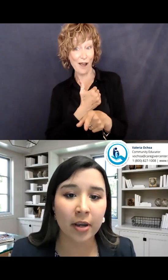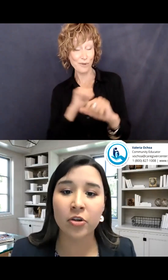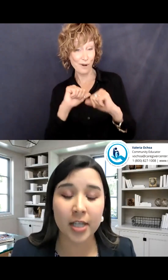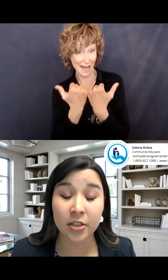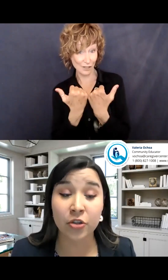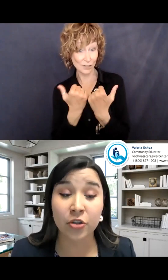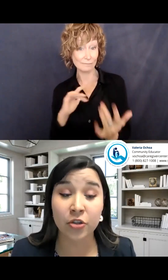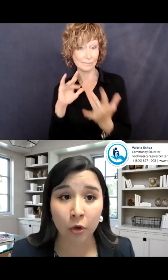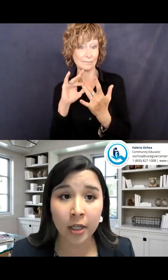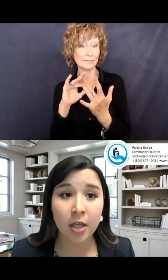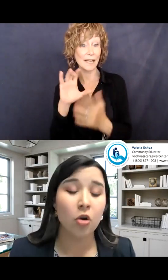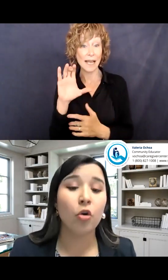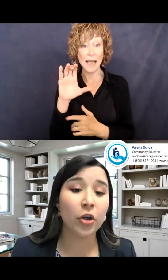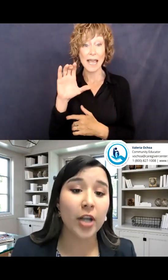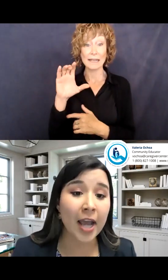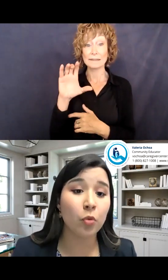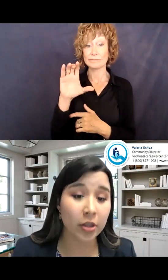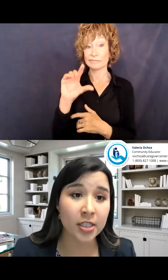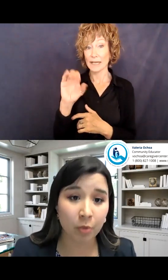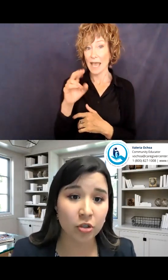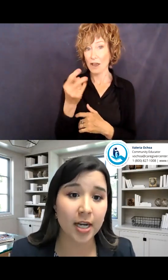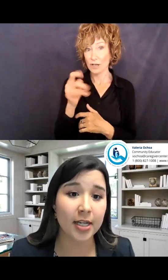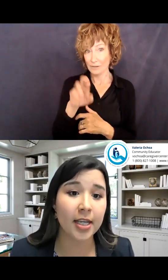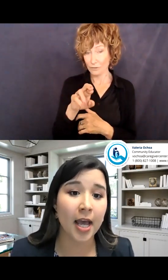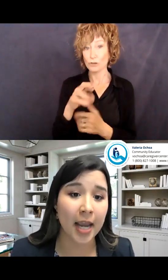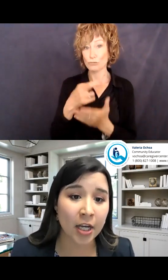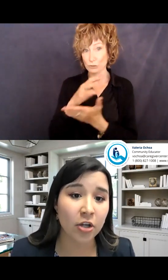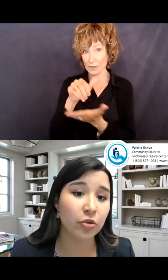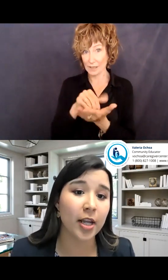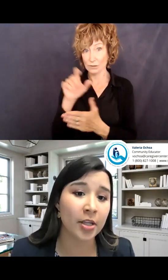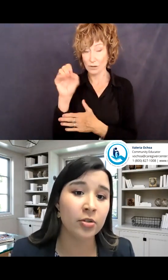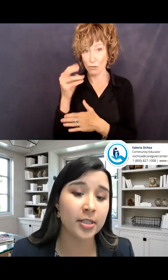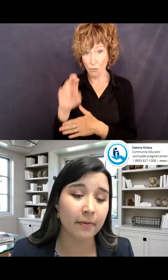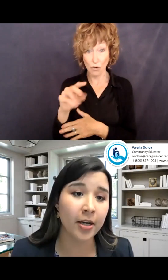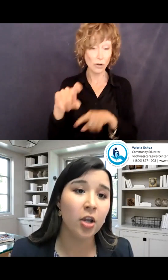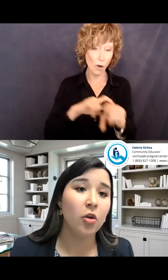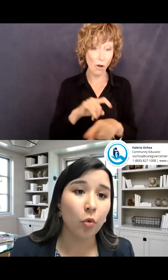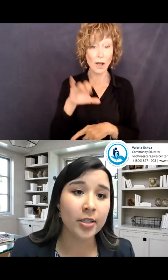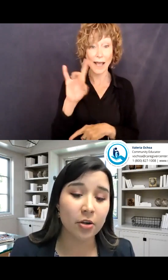at caregivercenter.org or connect with us personally at